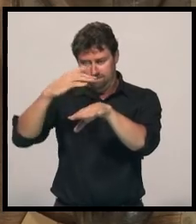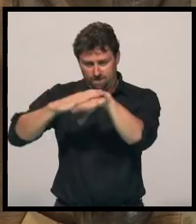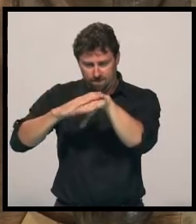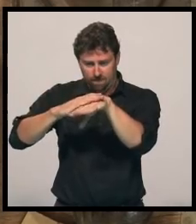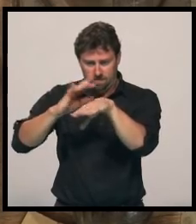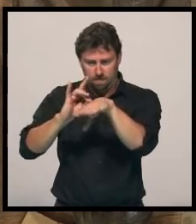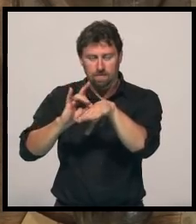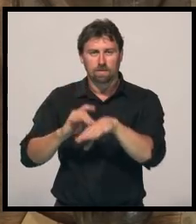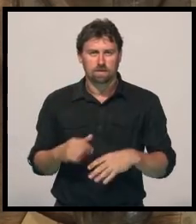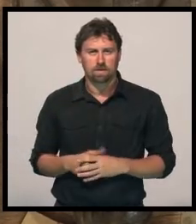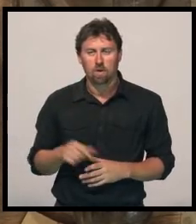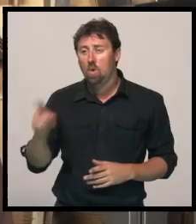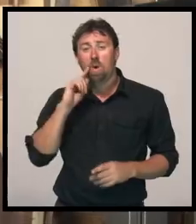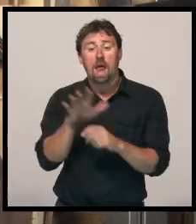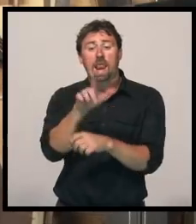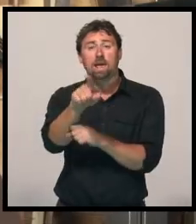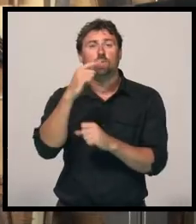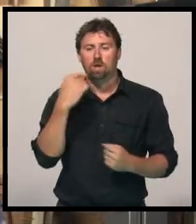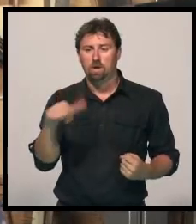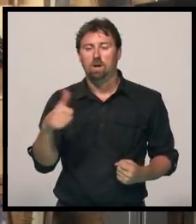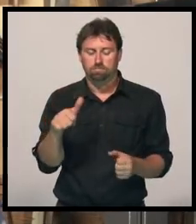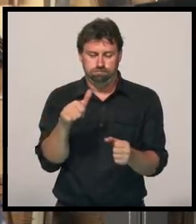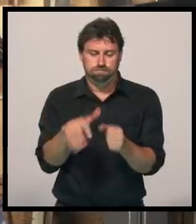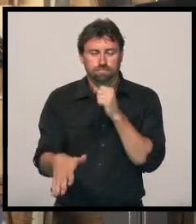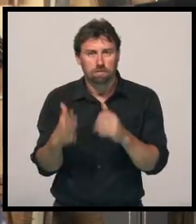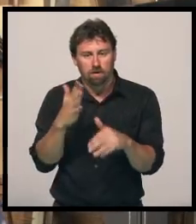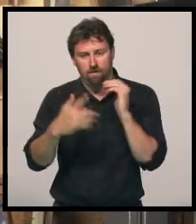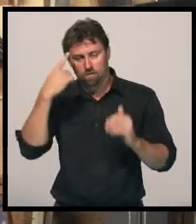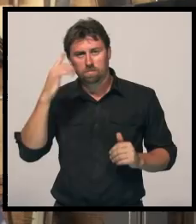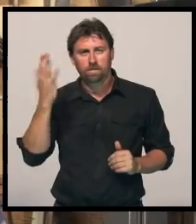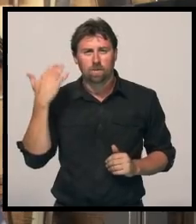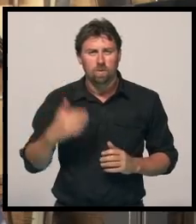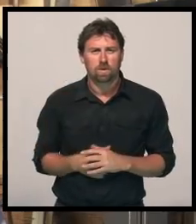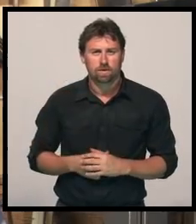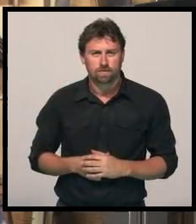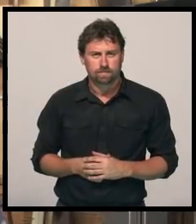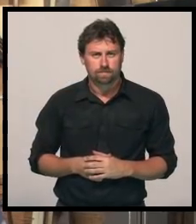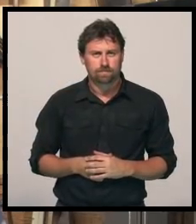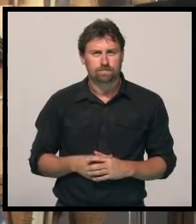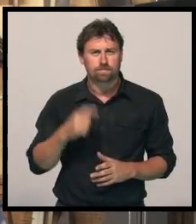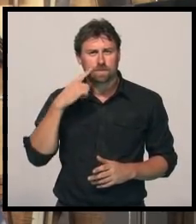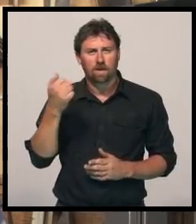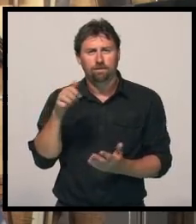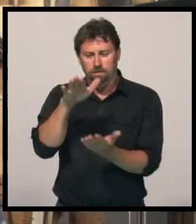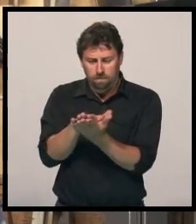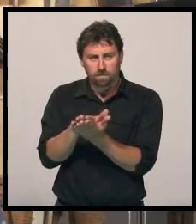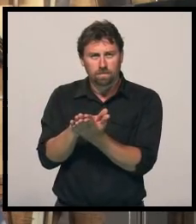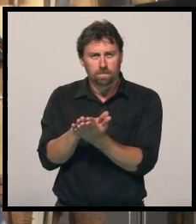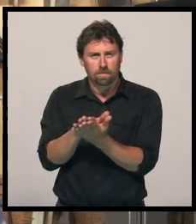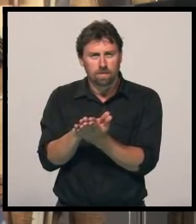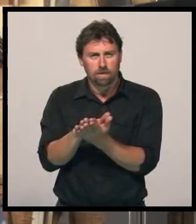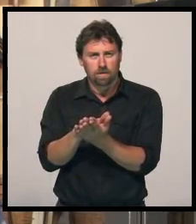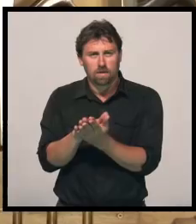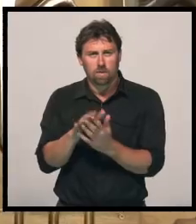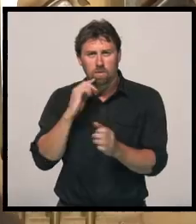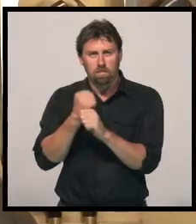what a good job this lunch wrap does. Now, you'll notice that I've got a book press here that I'm going to press